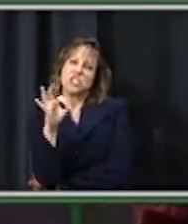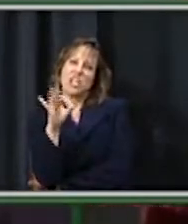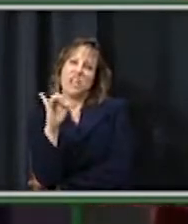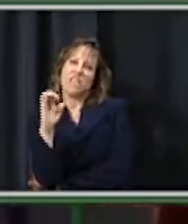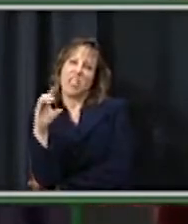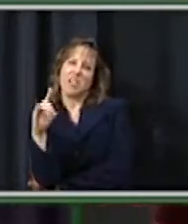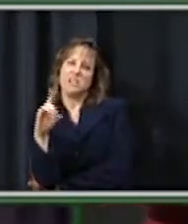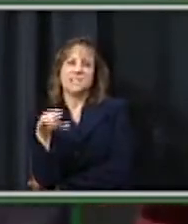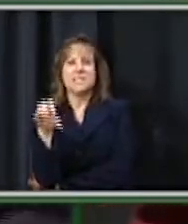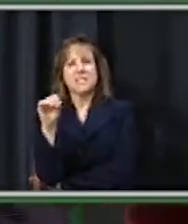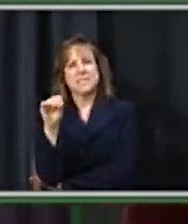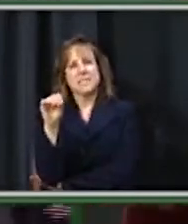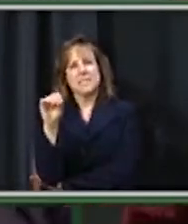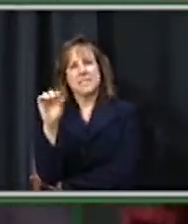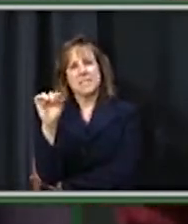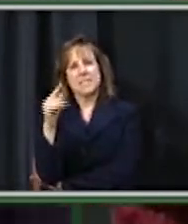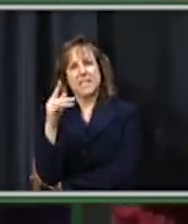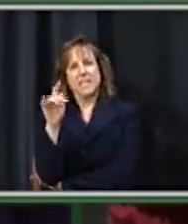Stephen Eberle.